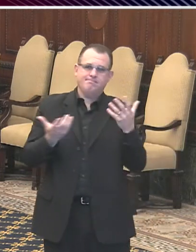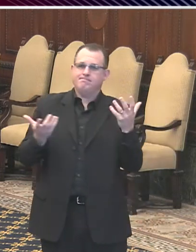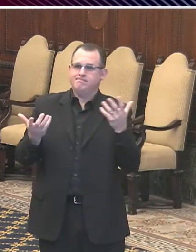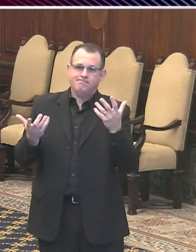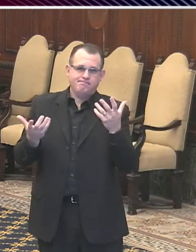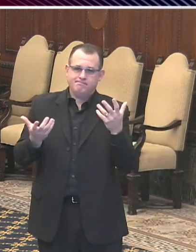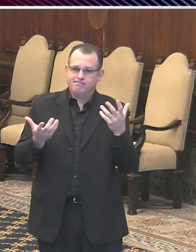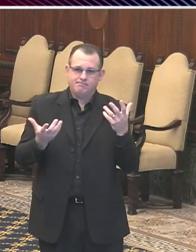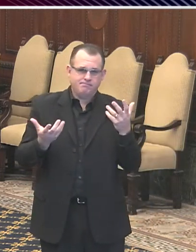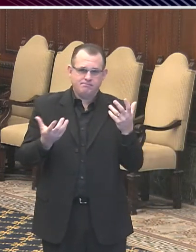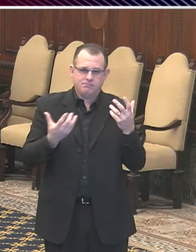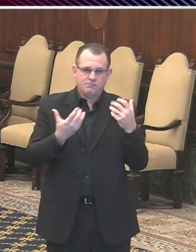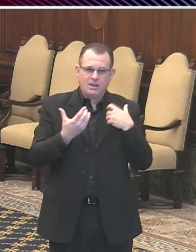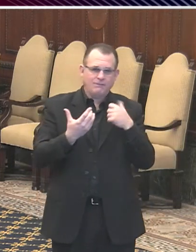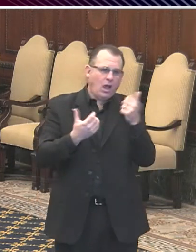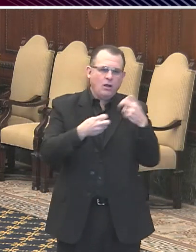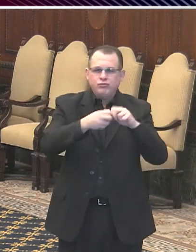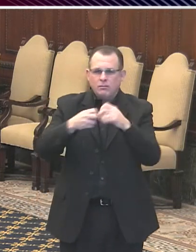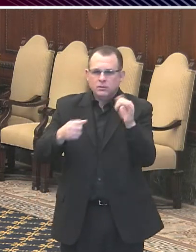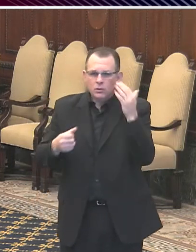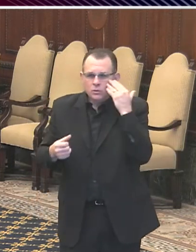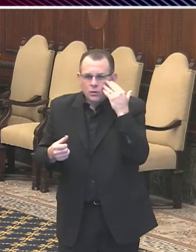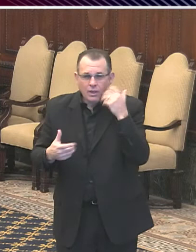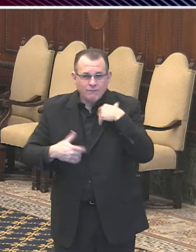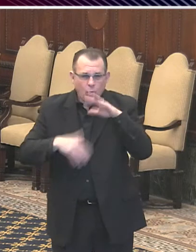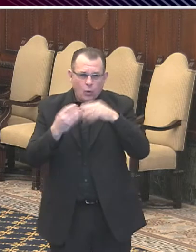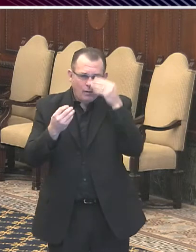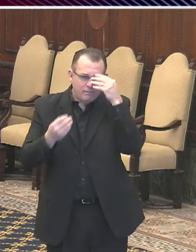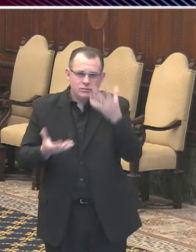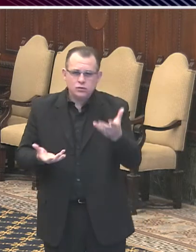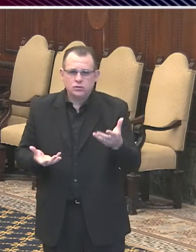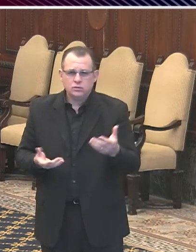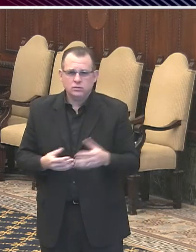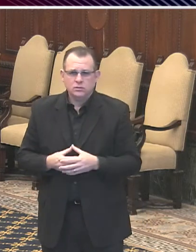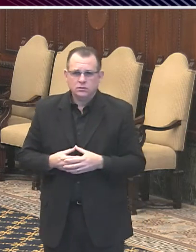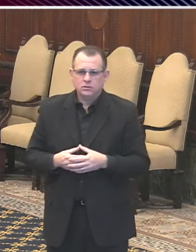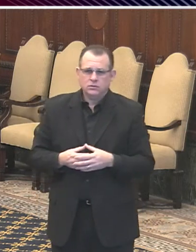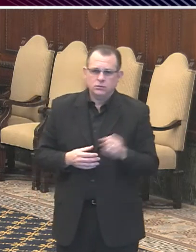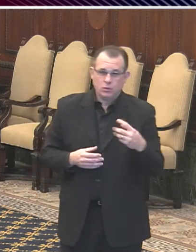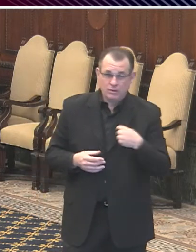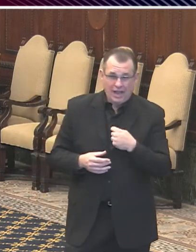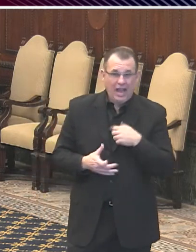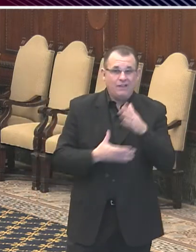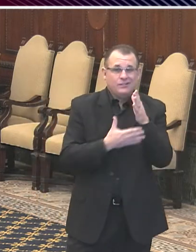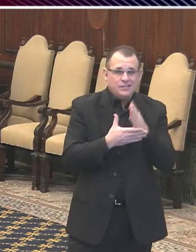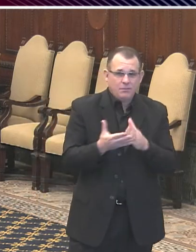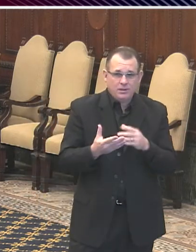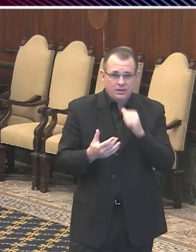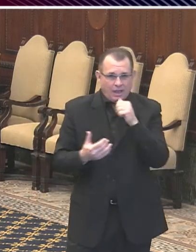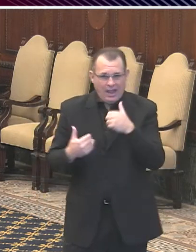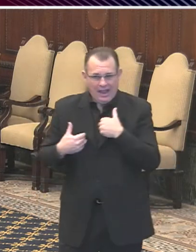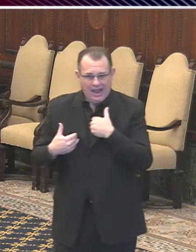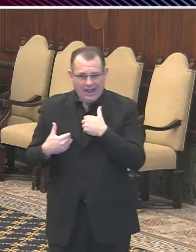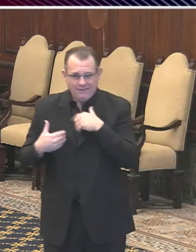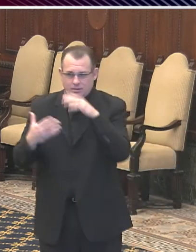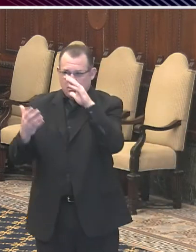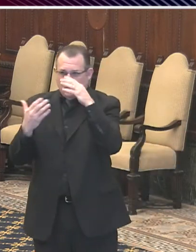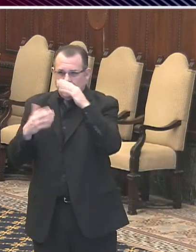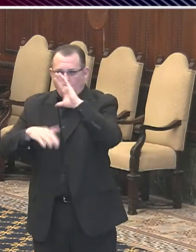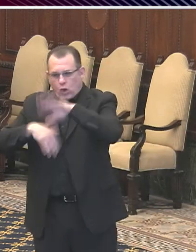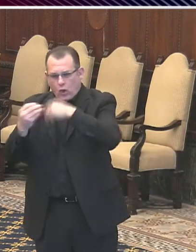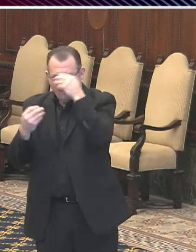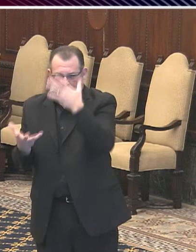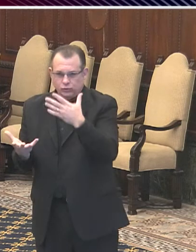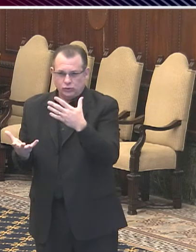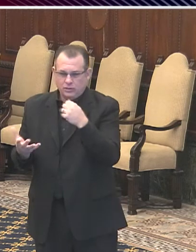information. And so we haven't posted anything on that. It may not be complete enough for it to be valuable. I'll look and see if it is.